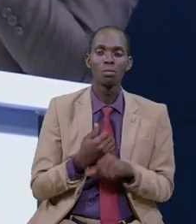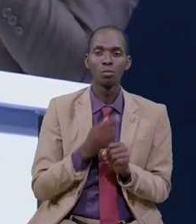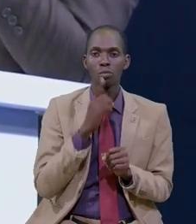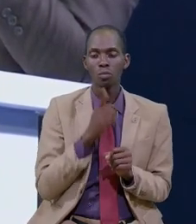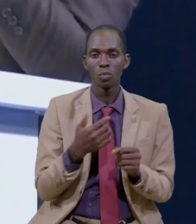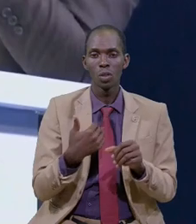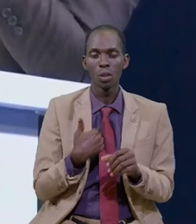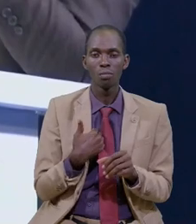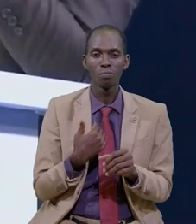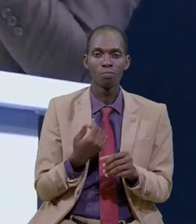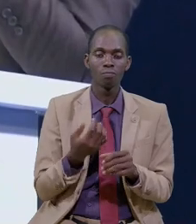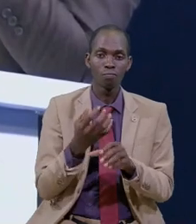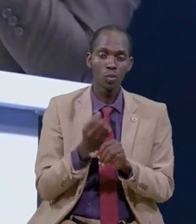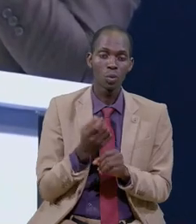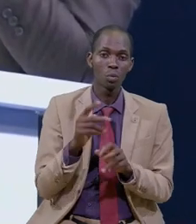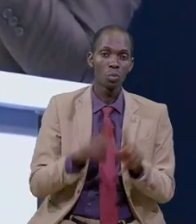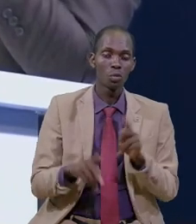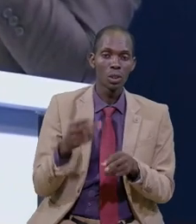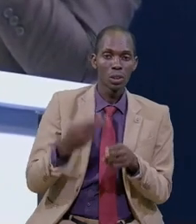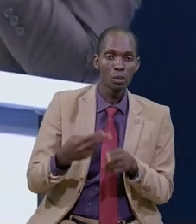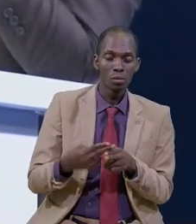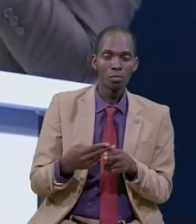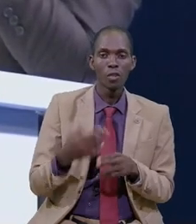numbers, and the places where they are living.